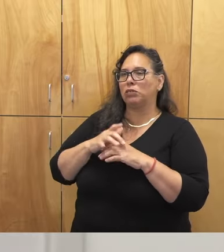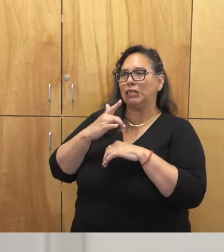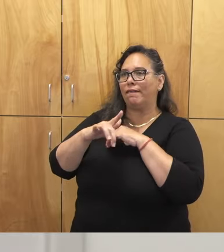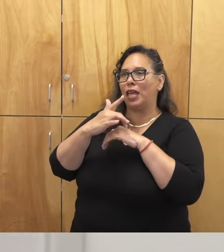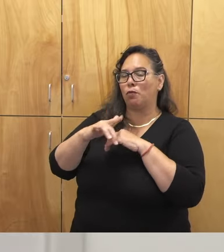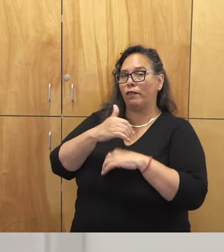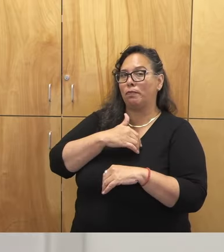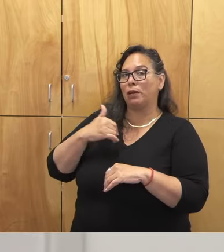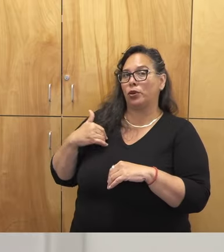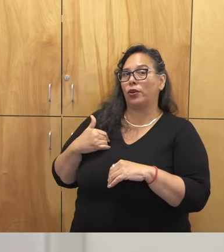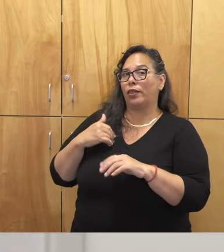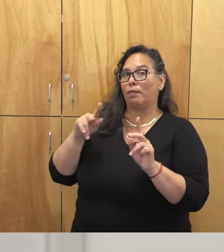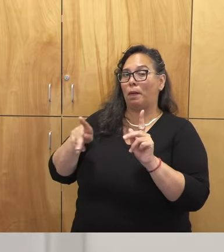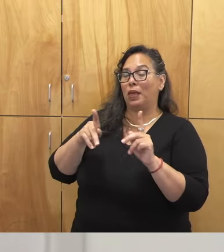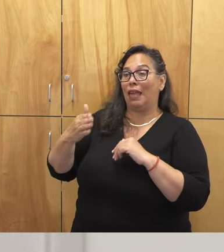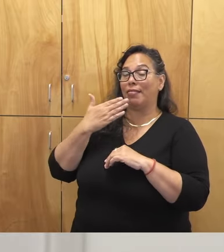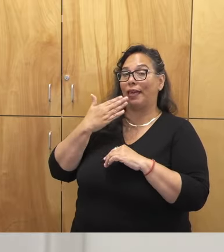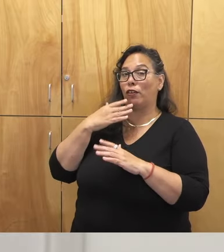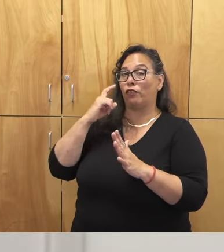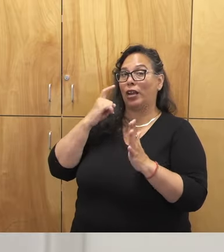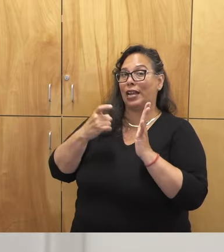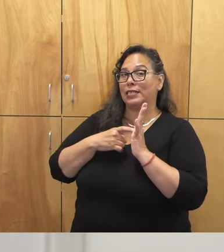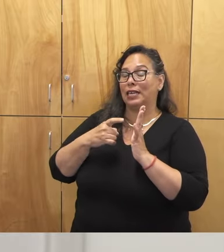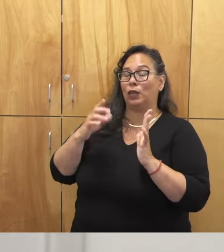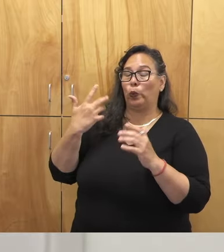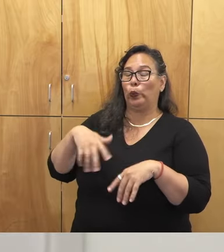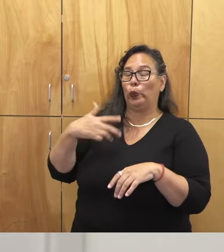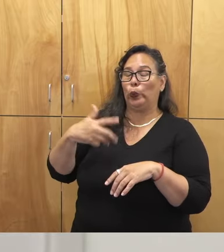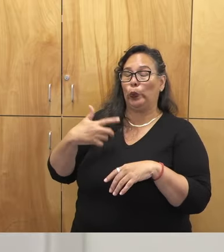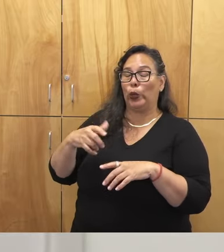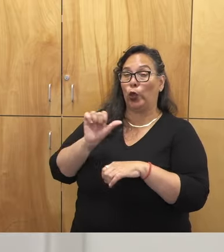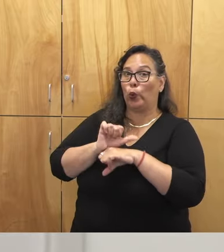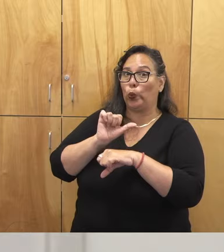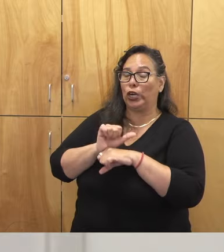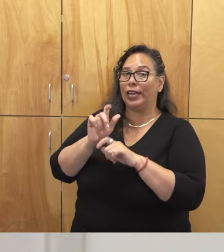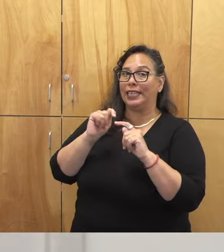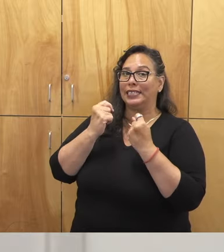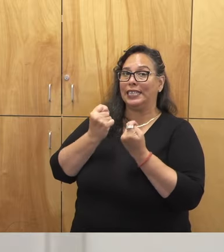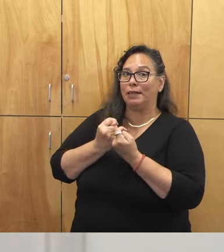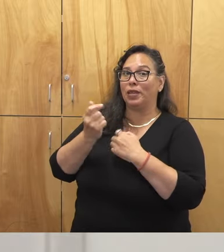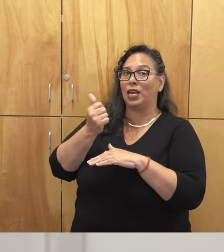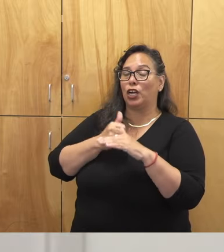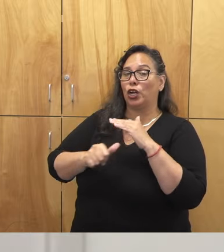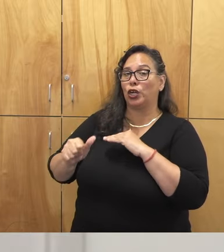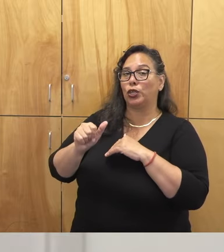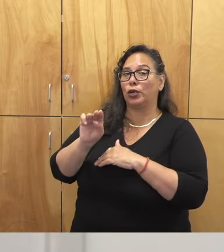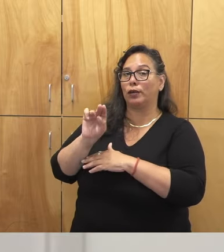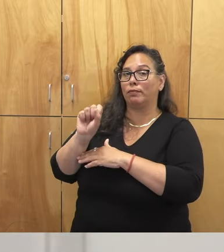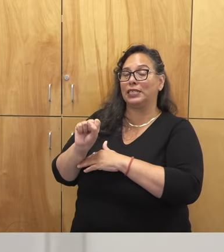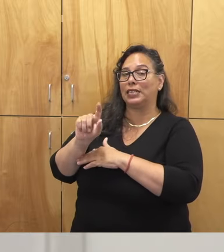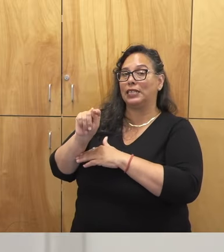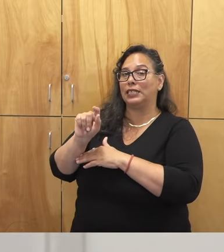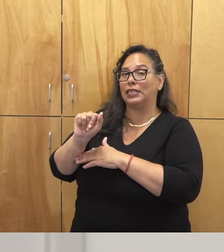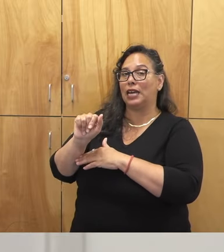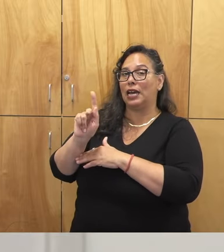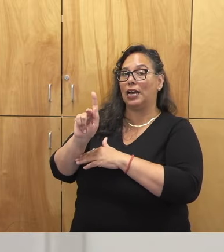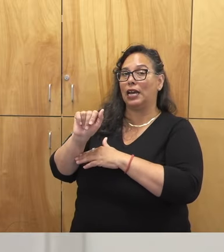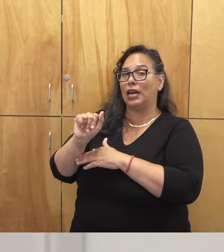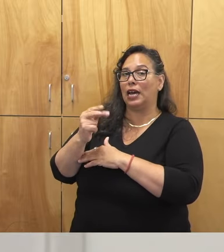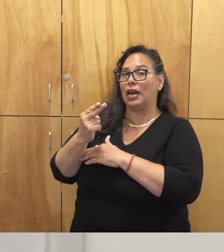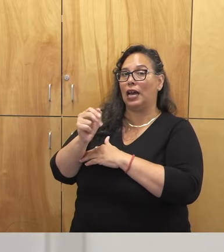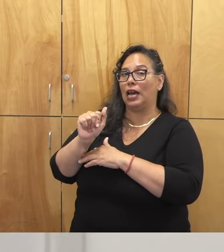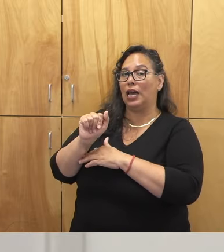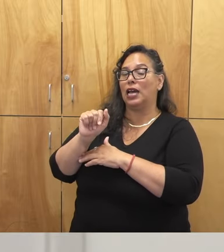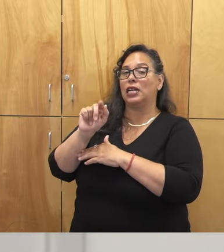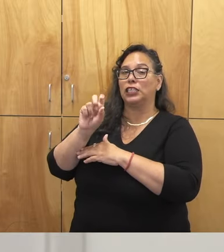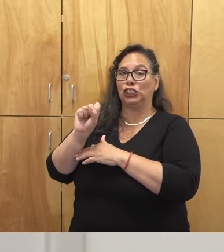thank you for recognizing the exceptional work of the team under Ms. Takahashi's direction. They have thought of many ways to